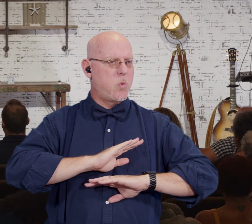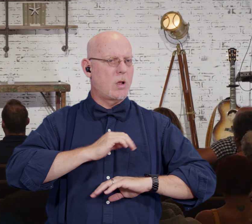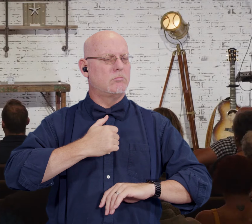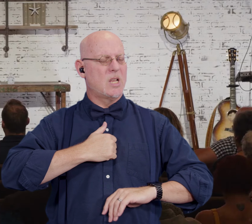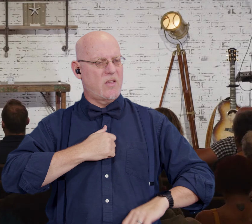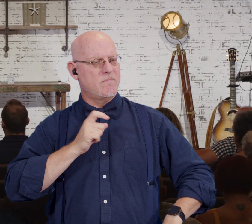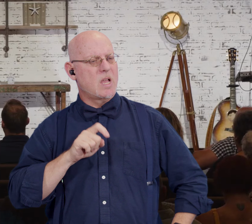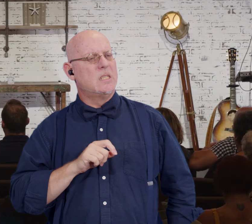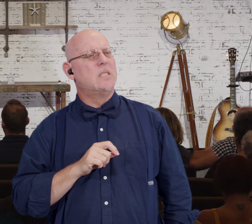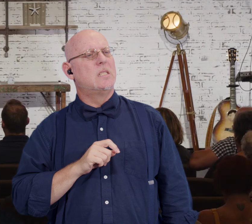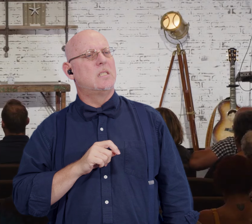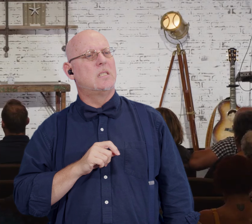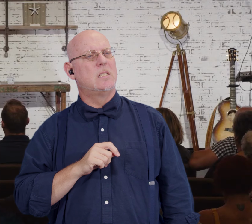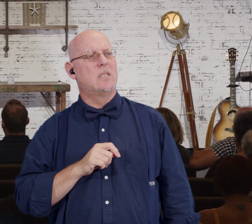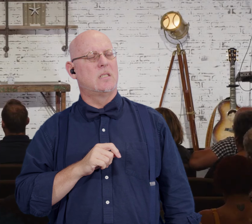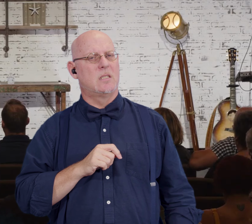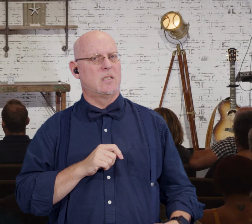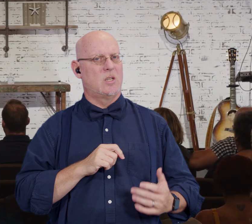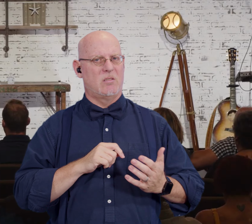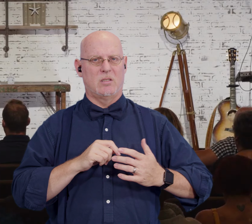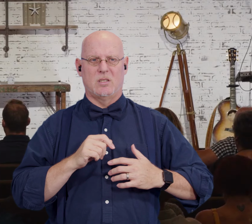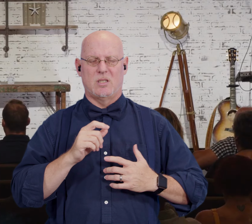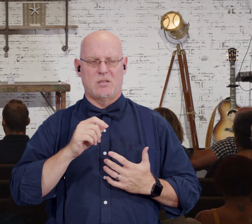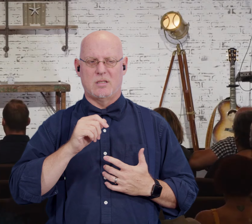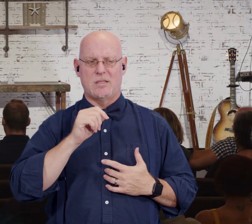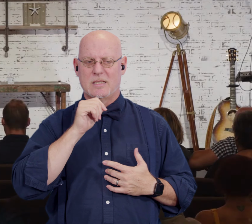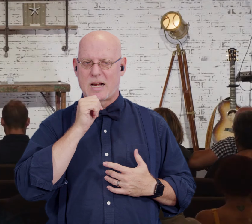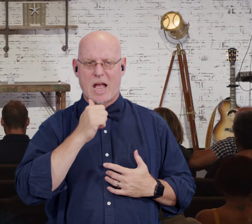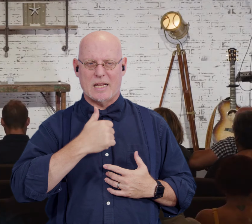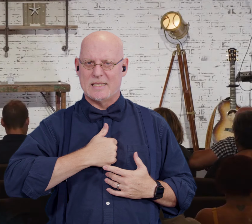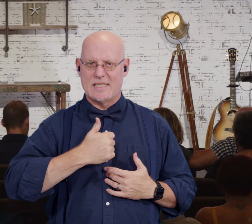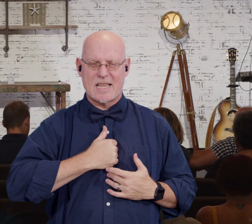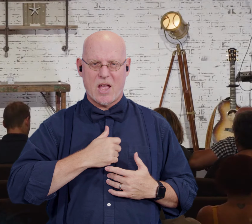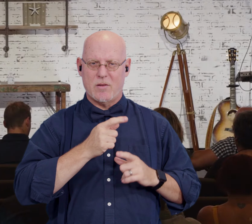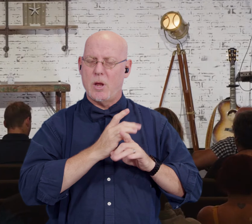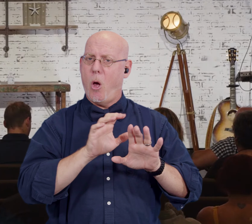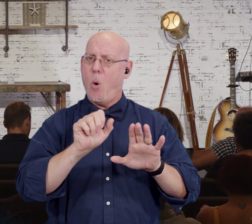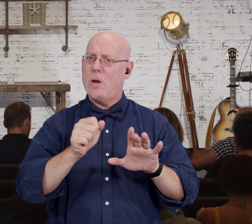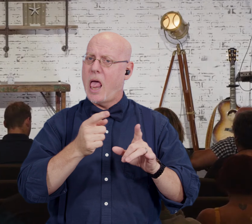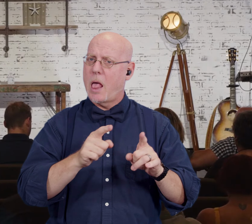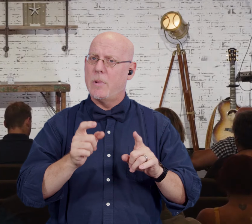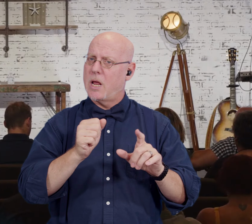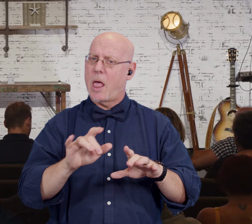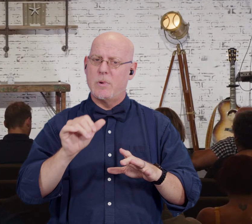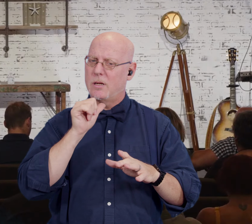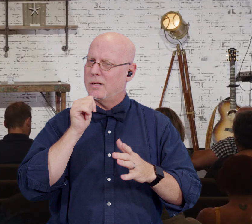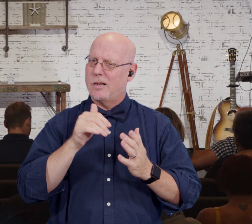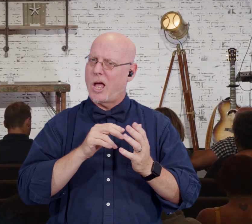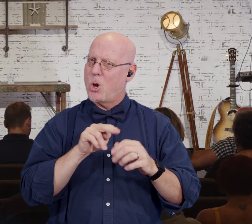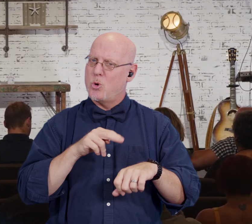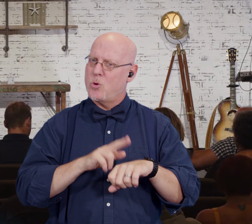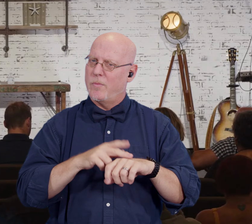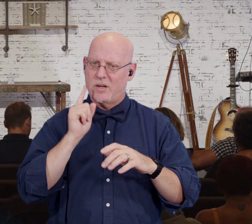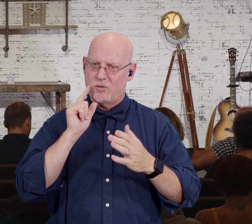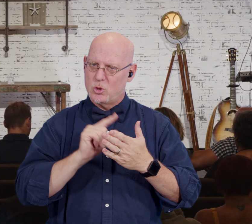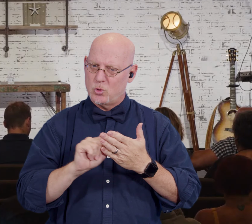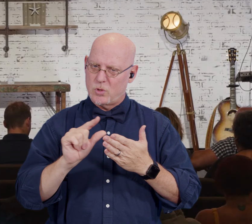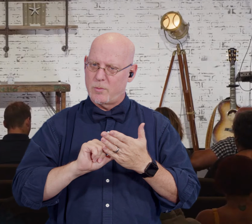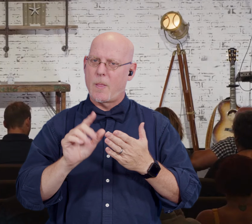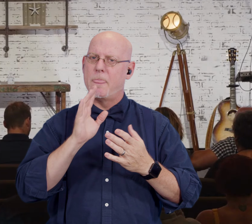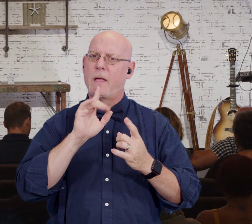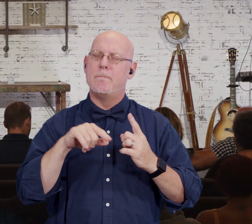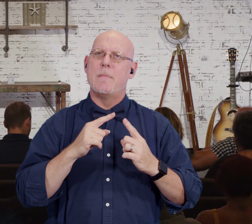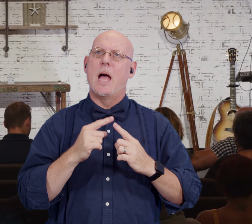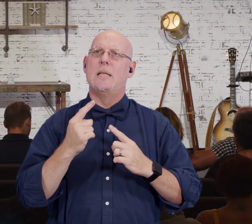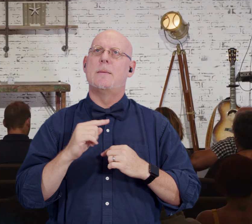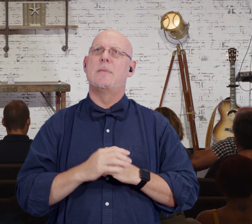rest. And rarely in the scriptures it's talking about a subjective peace. That can come, right? It can come. But rather,